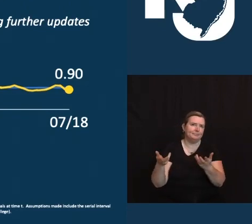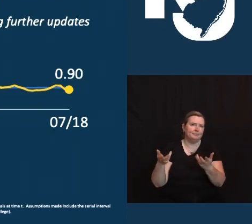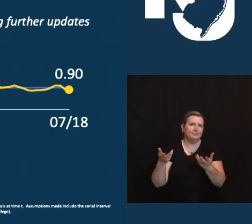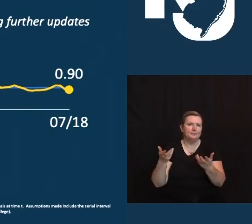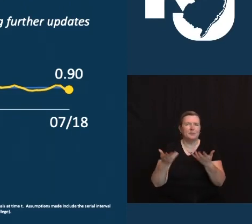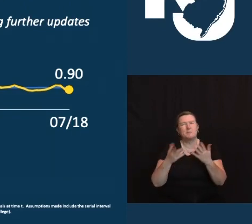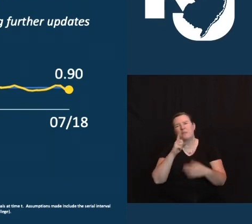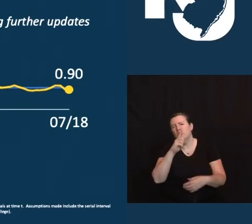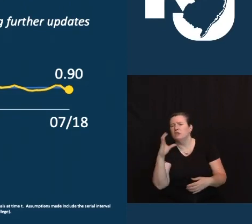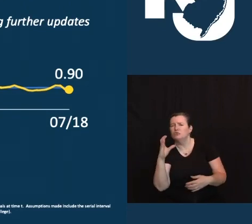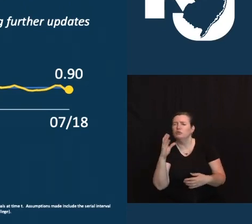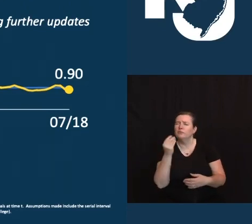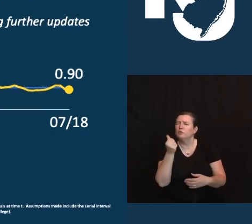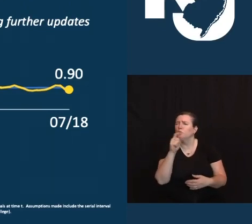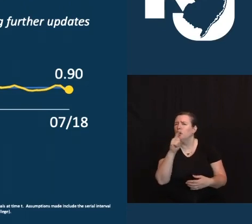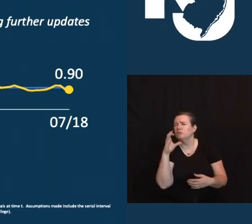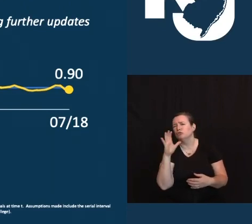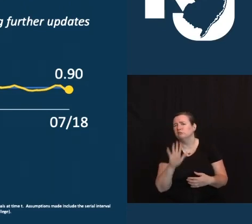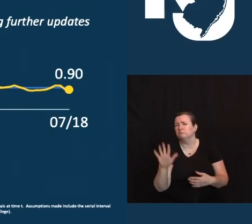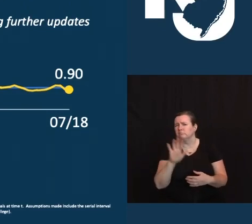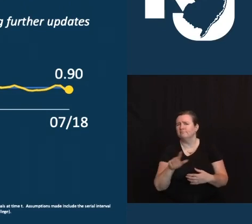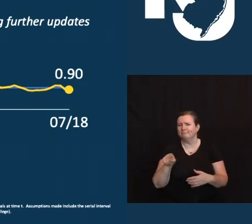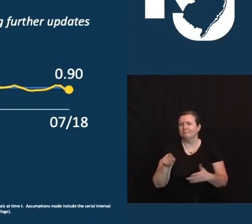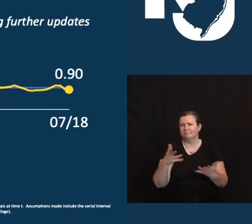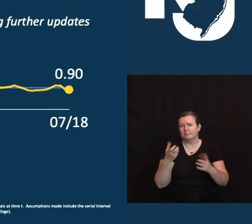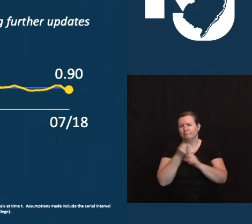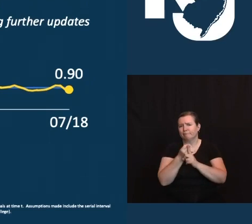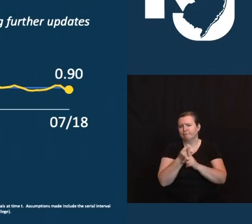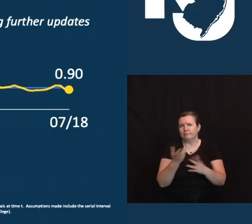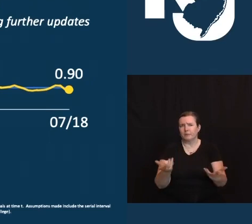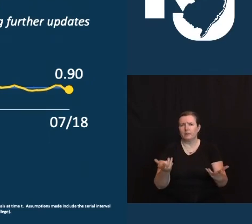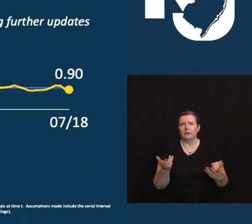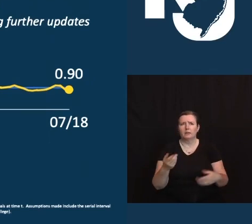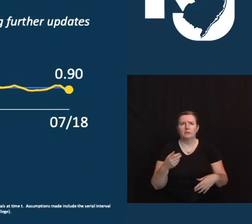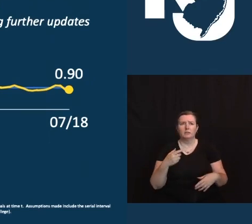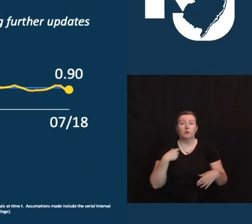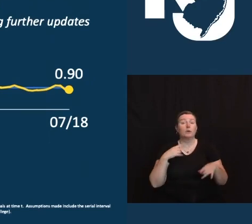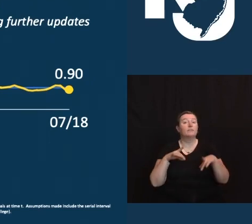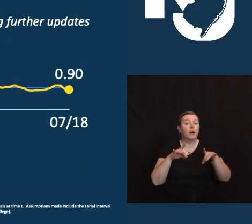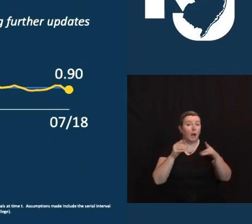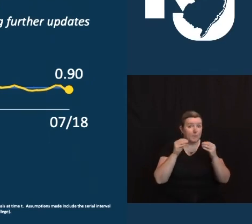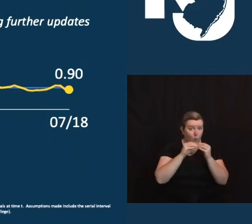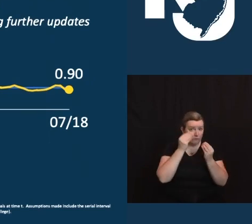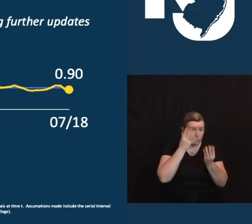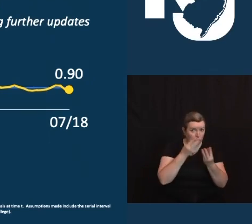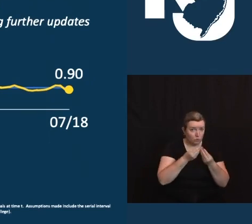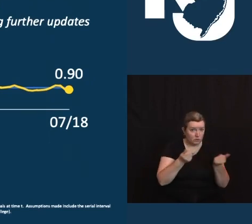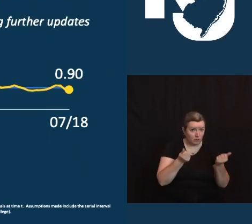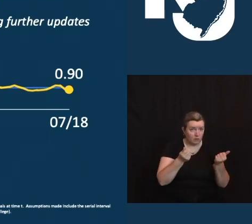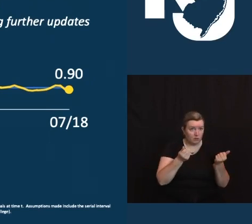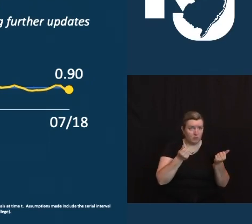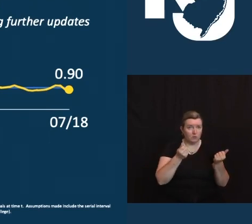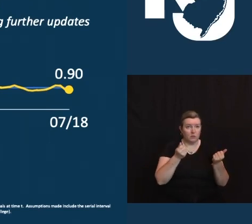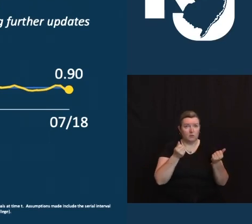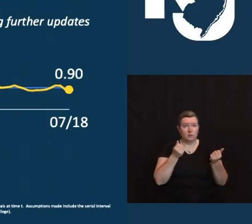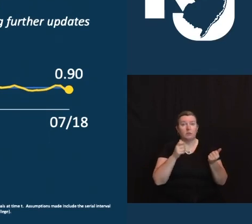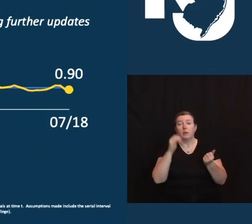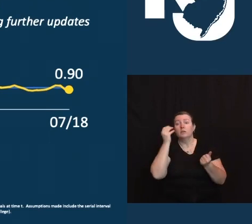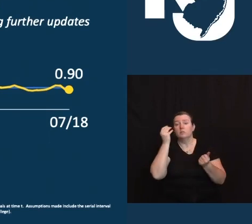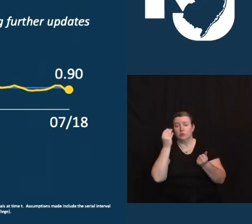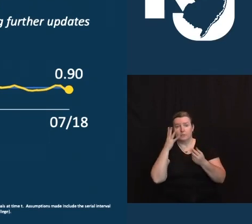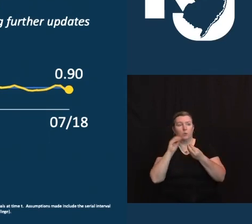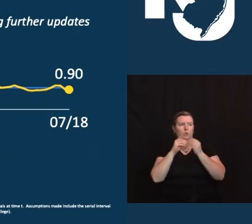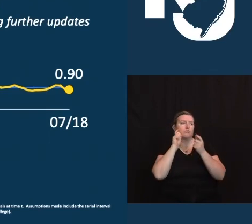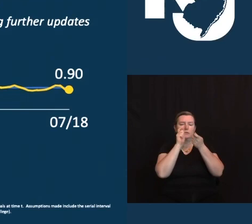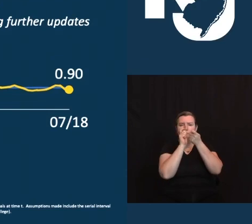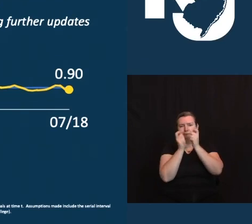transmission. As we know more about this and as backlog results come in, obviously we will update the data as we report accordingly, and Judy